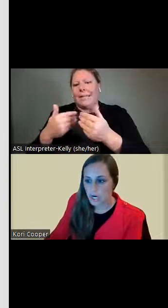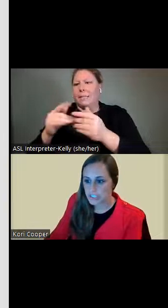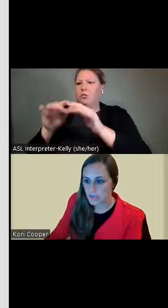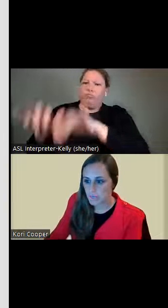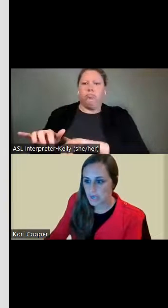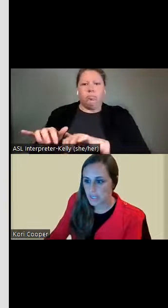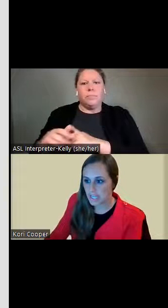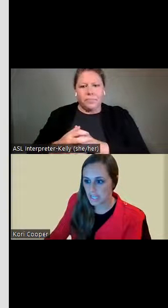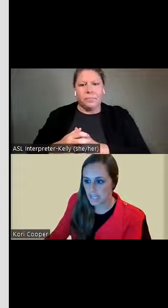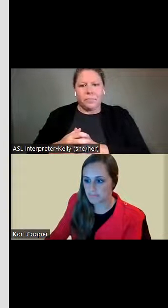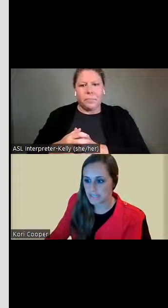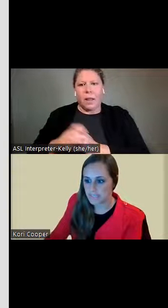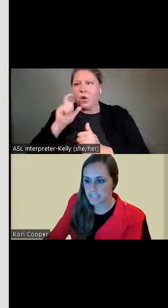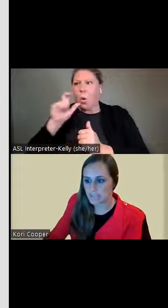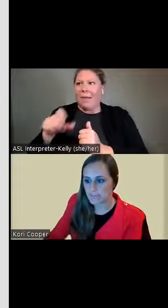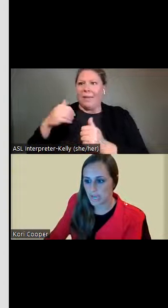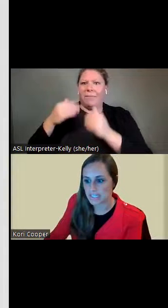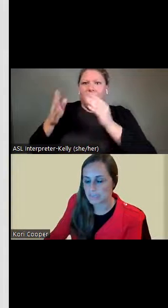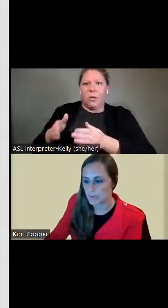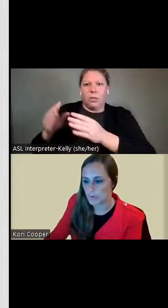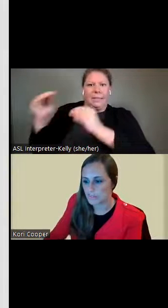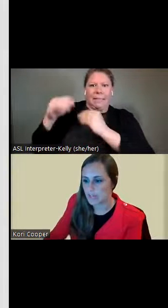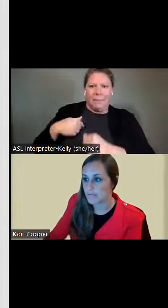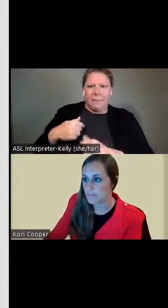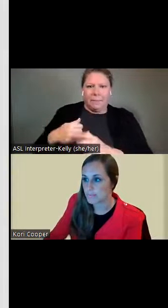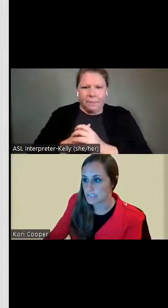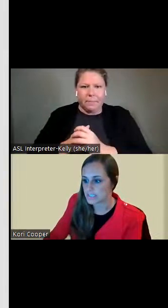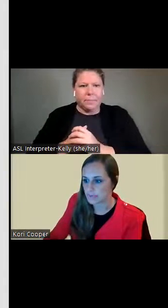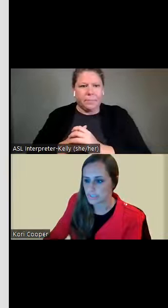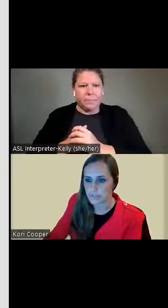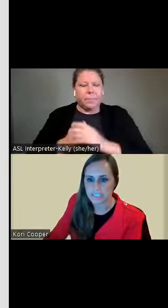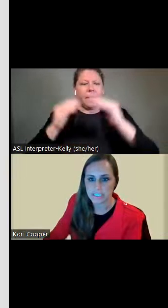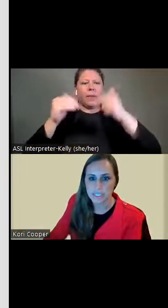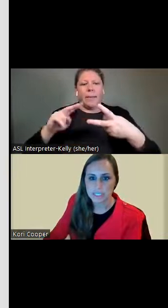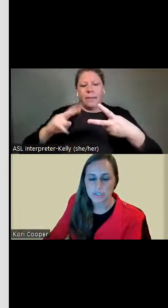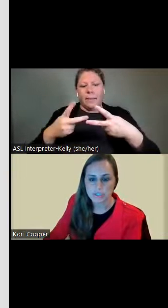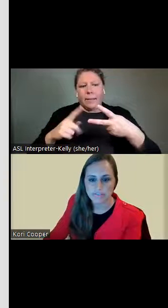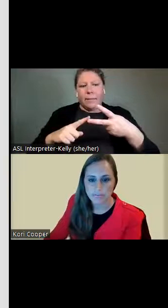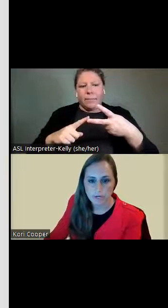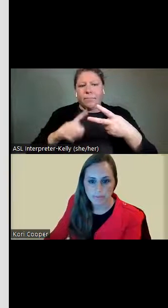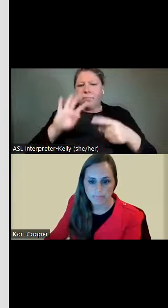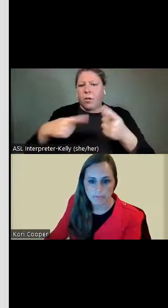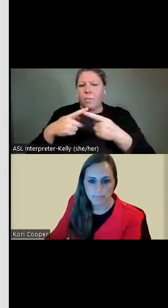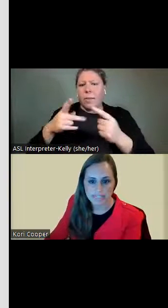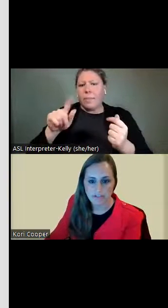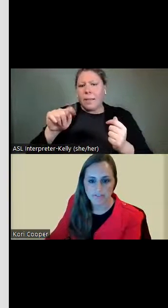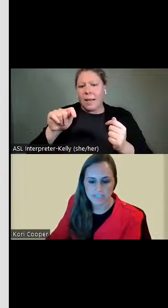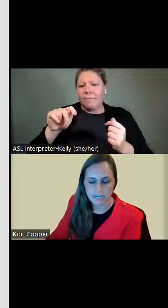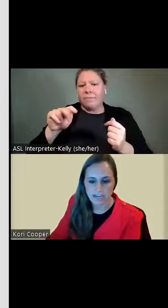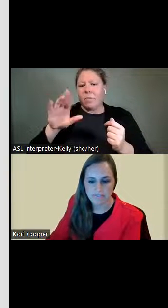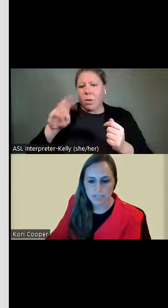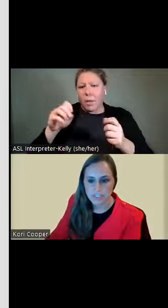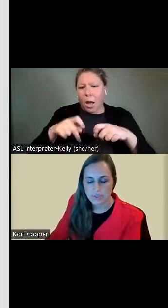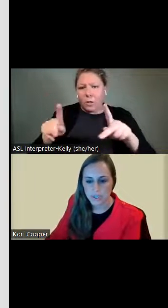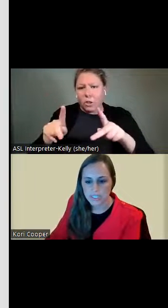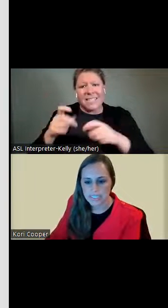So our second one dives into highlights both platform and process opportunities. So our safety reporting platform by itself is not